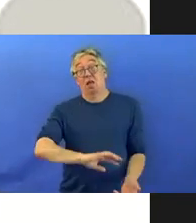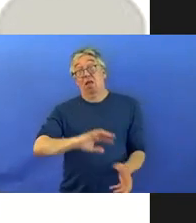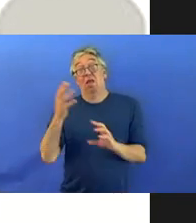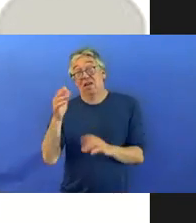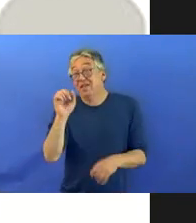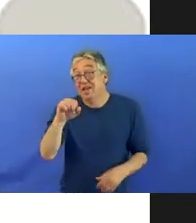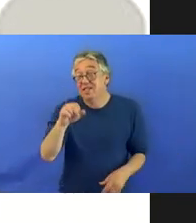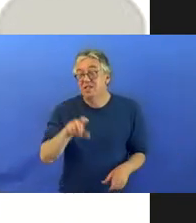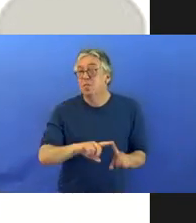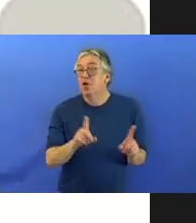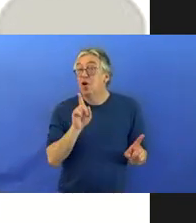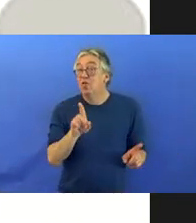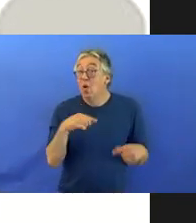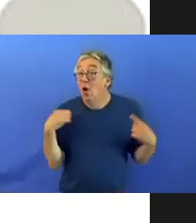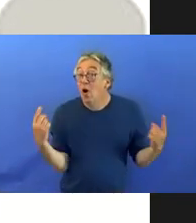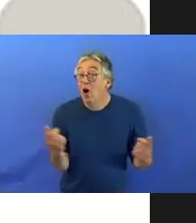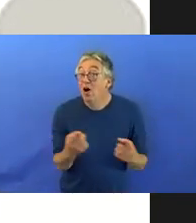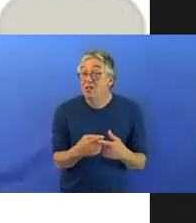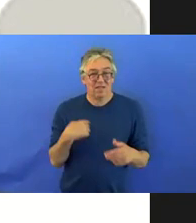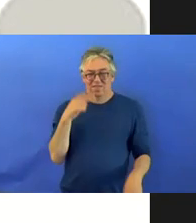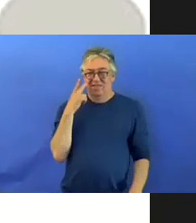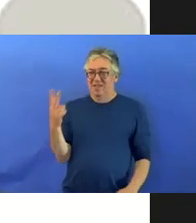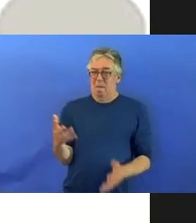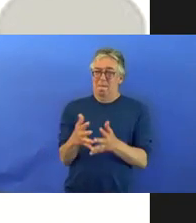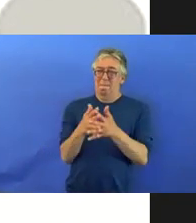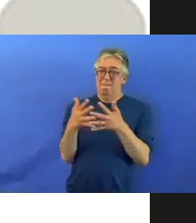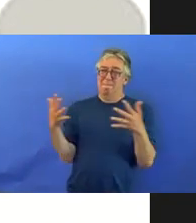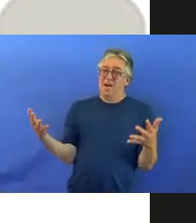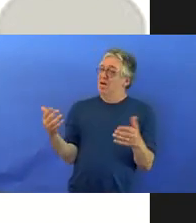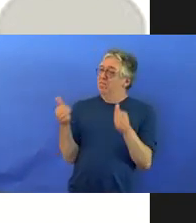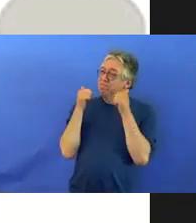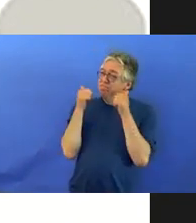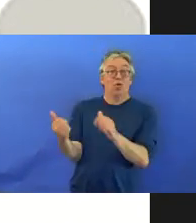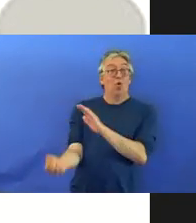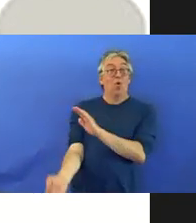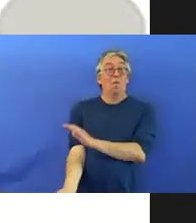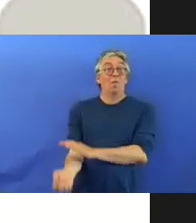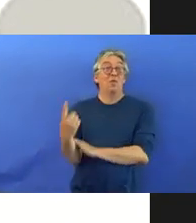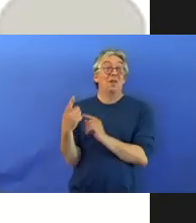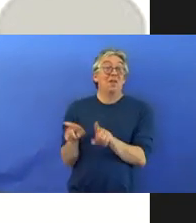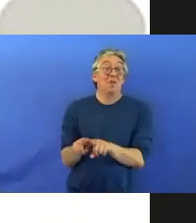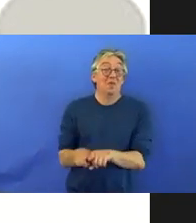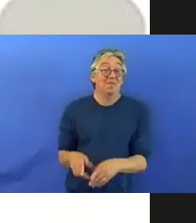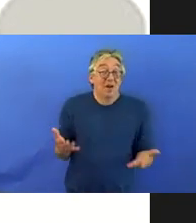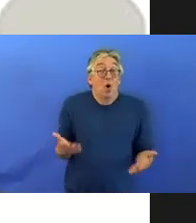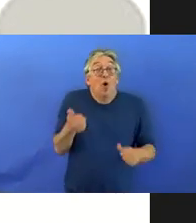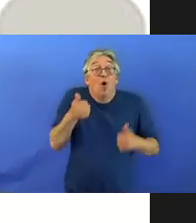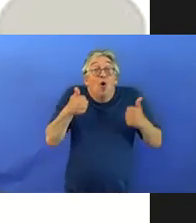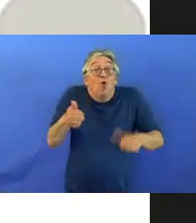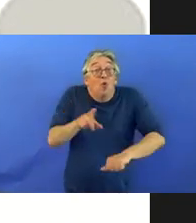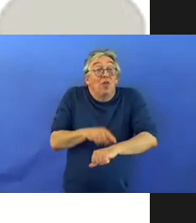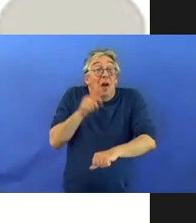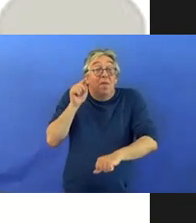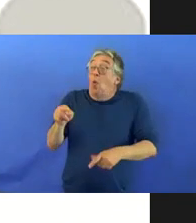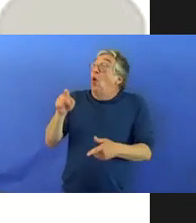there is a huge opportunity as well. So it's a best time for us to do the positive advocacy